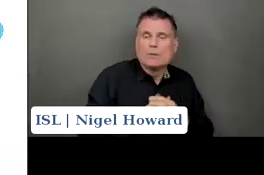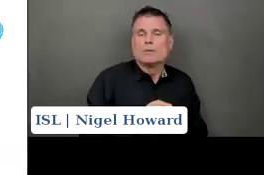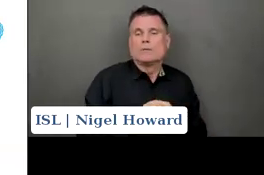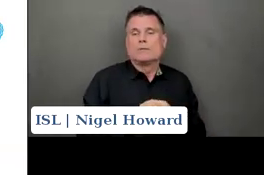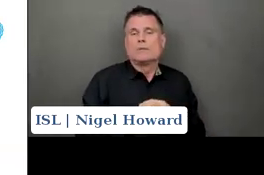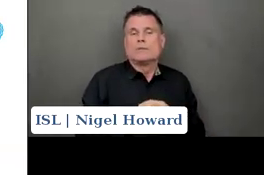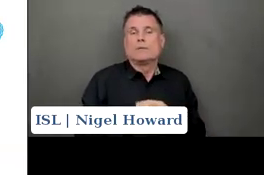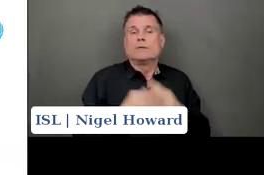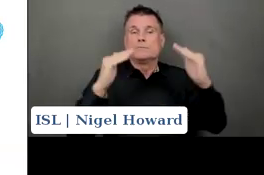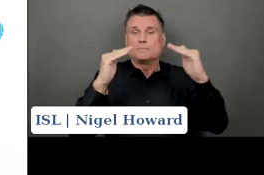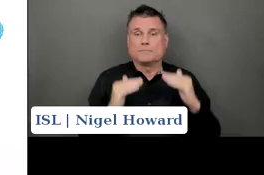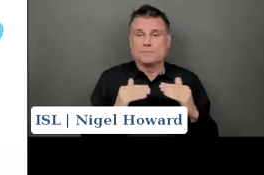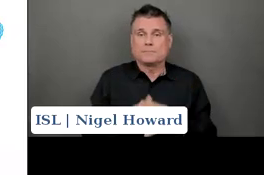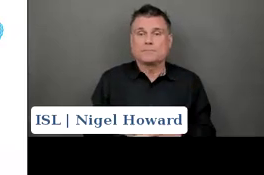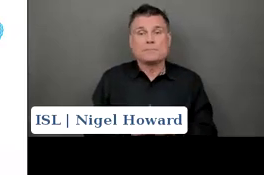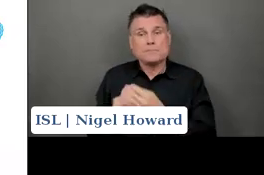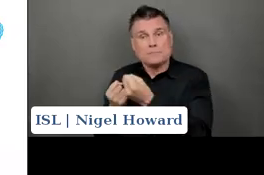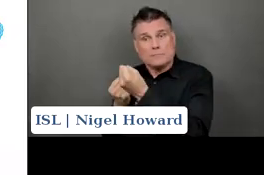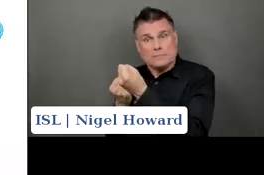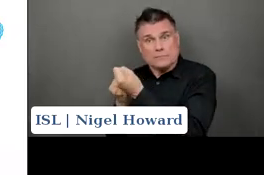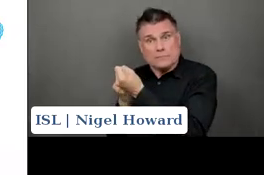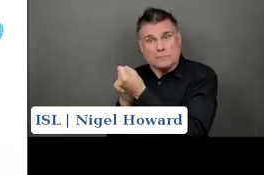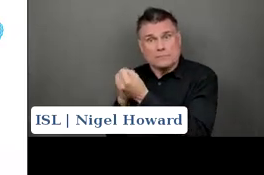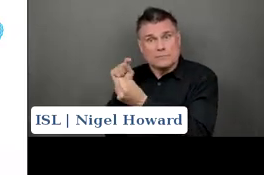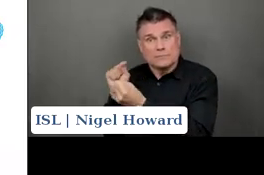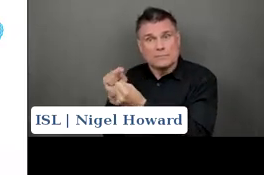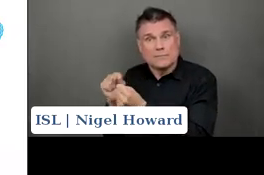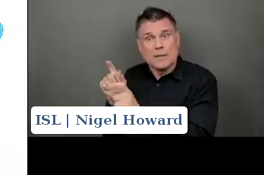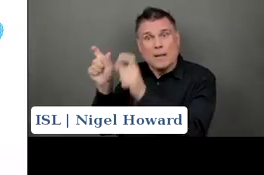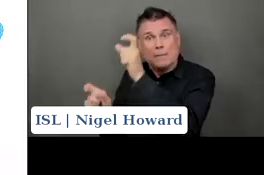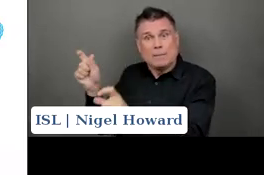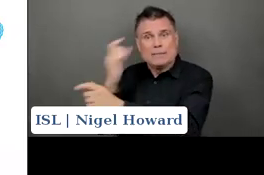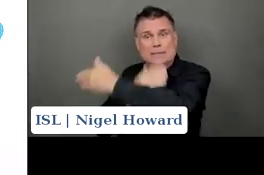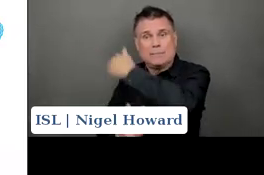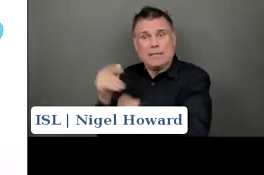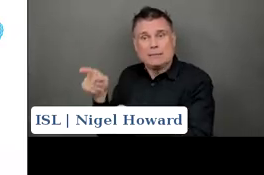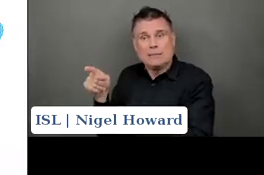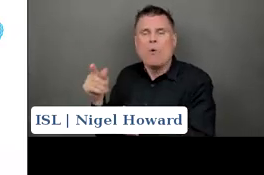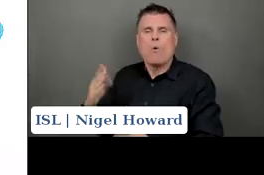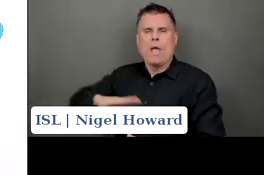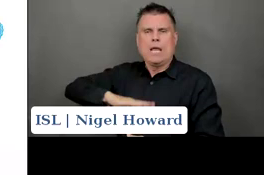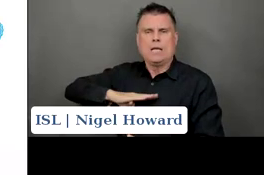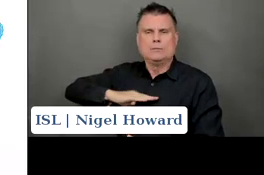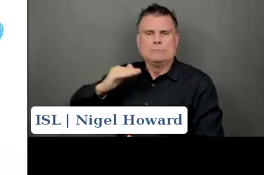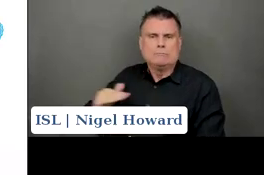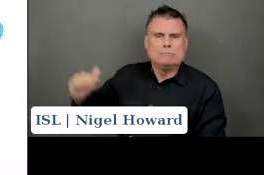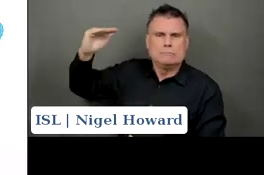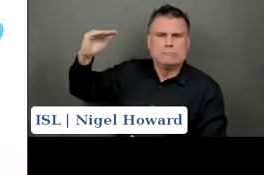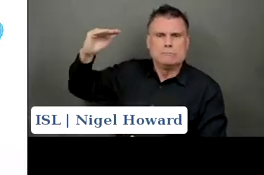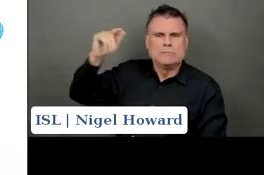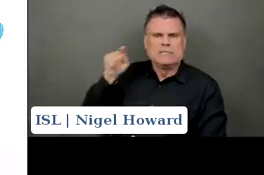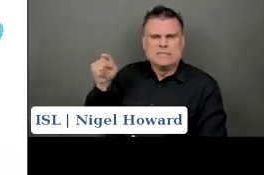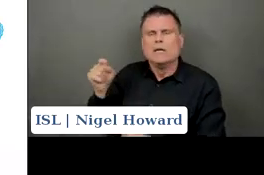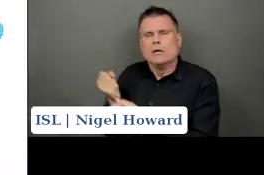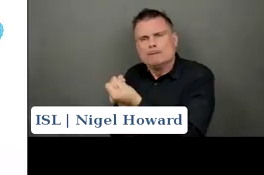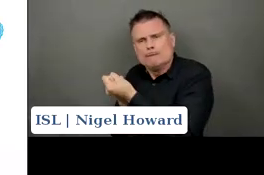to support for persons with disabilities and older persons. So providing tools and skills that people require to live independent